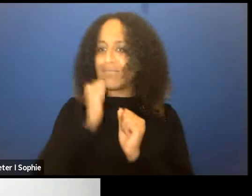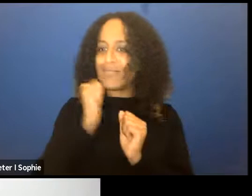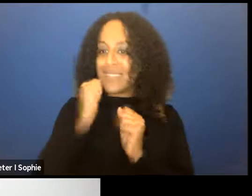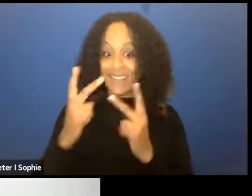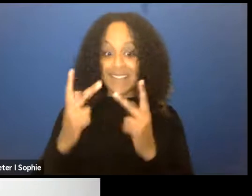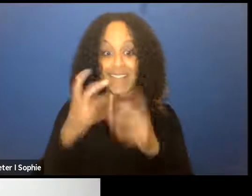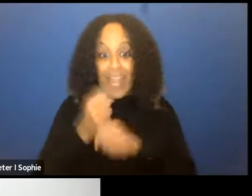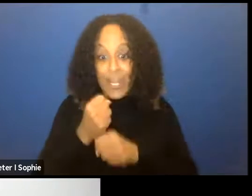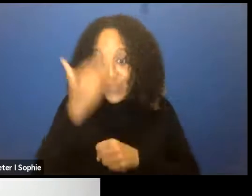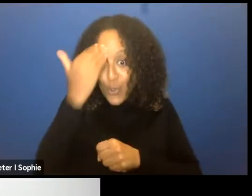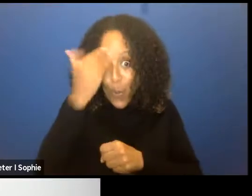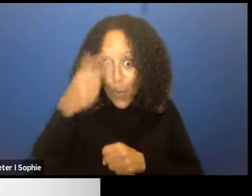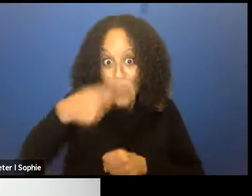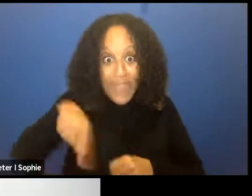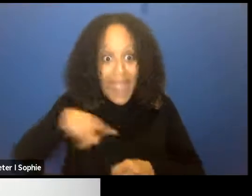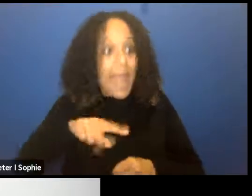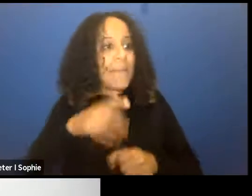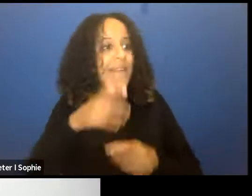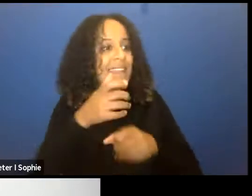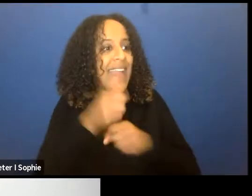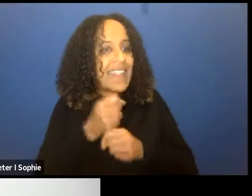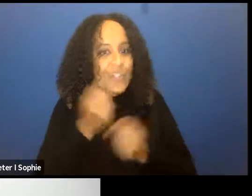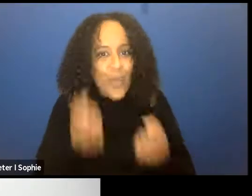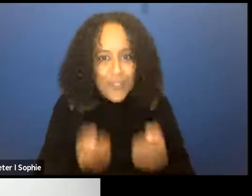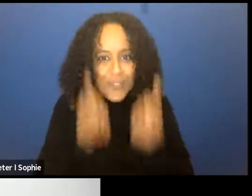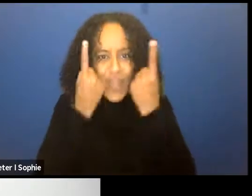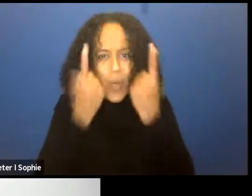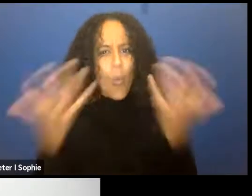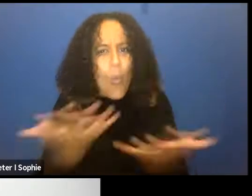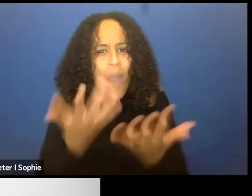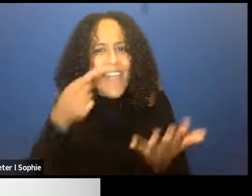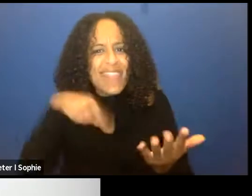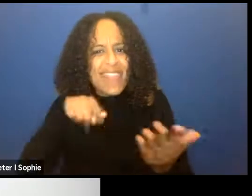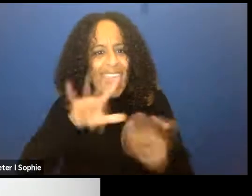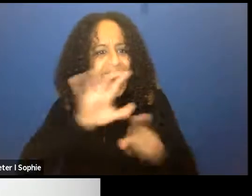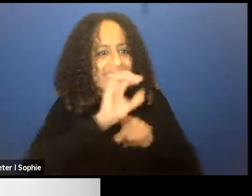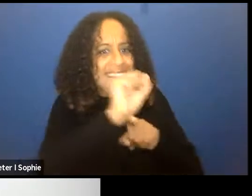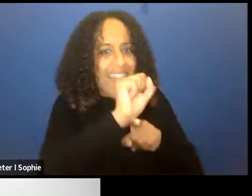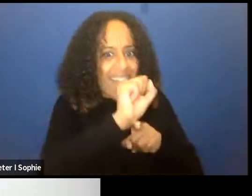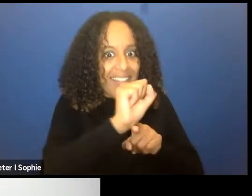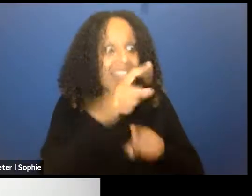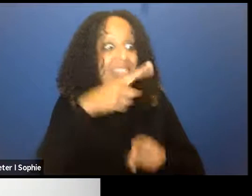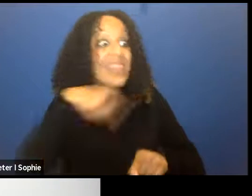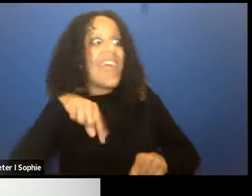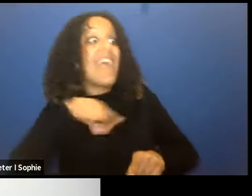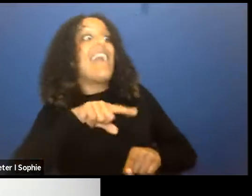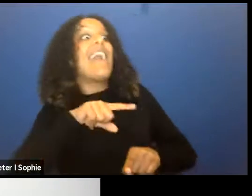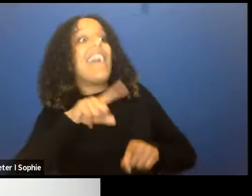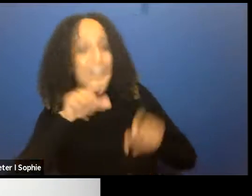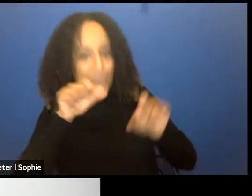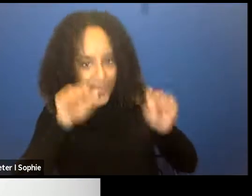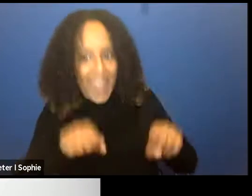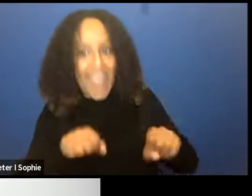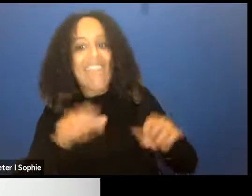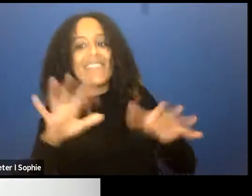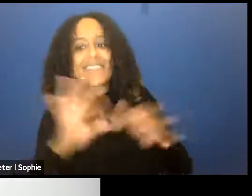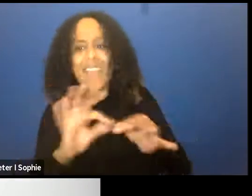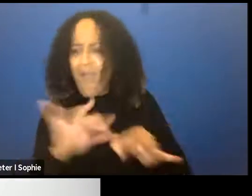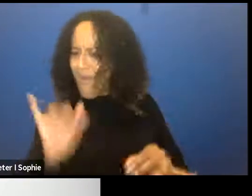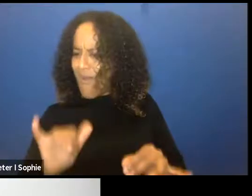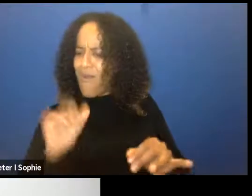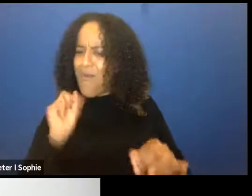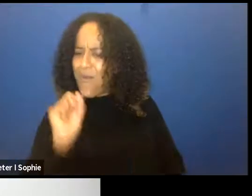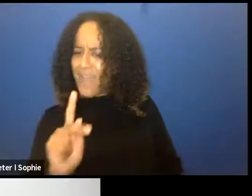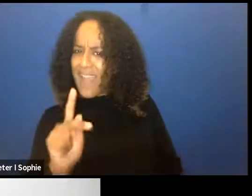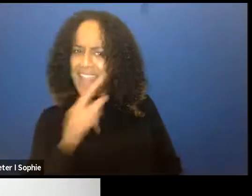know them, through getting to understand what is it that they excel at, then you're really getting to say like, oh, okay, this